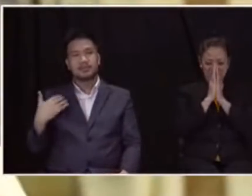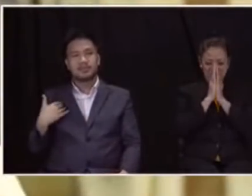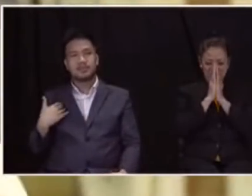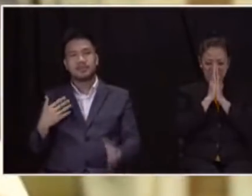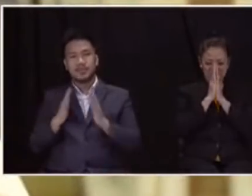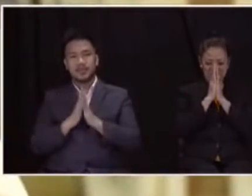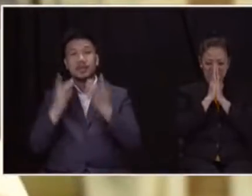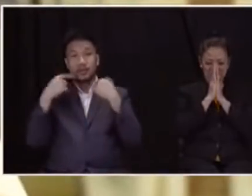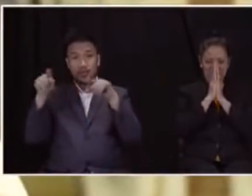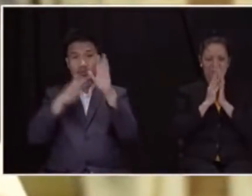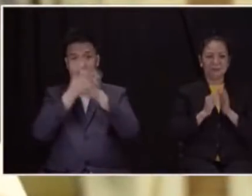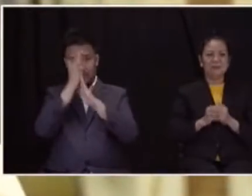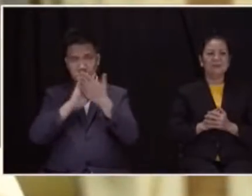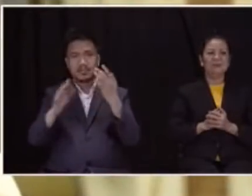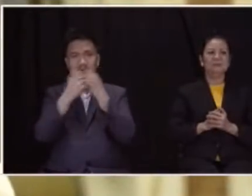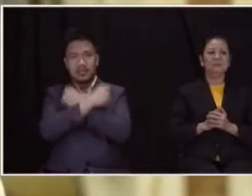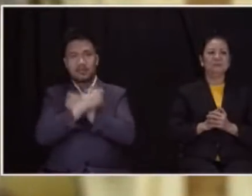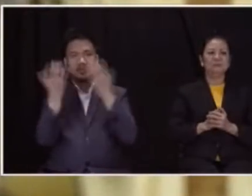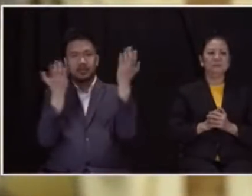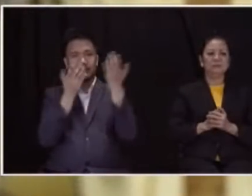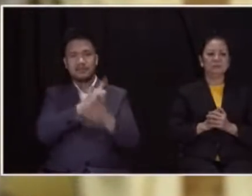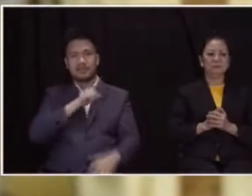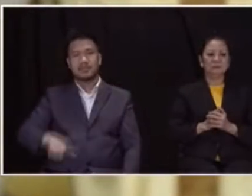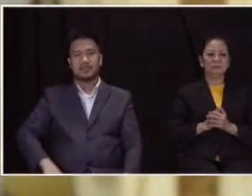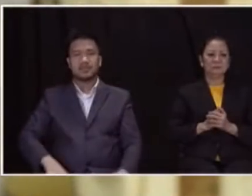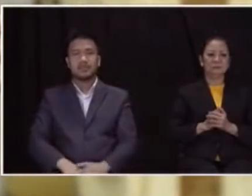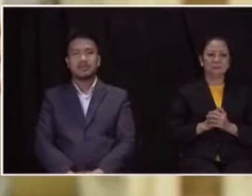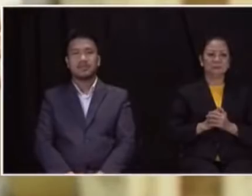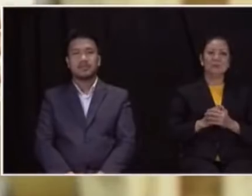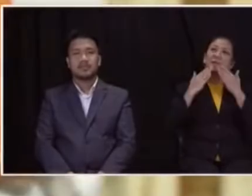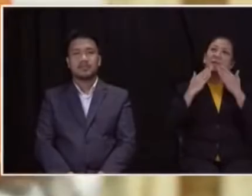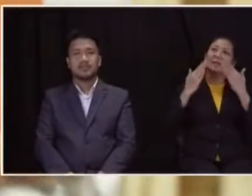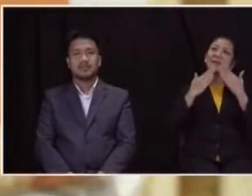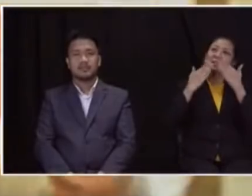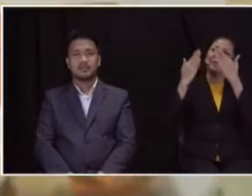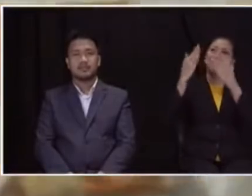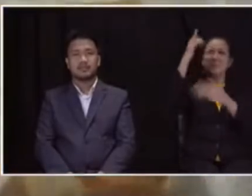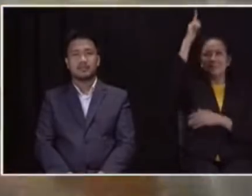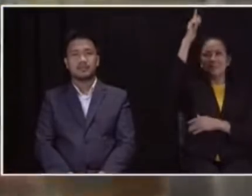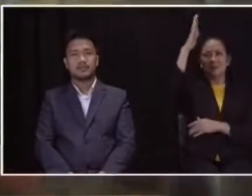Go in peace to love and serve the Lord. Thanks be to God.